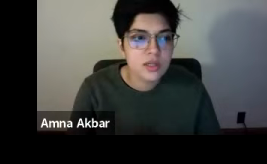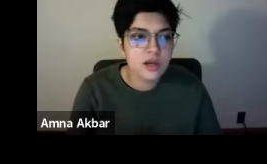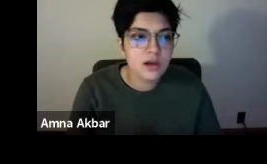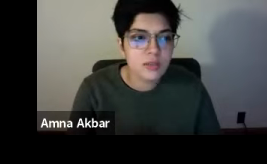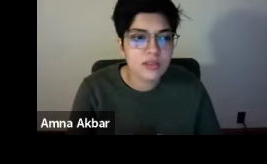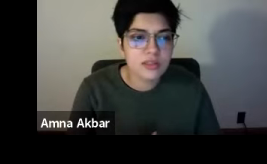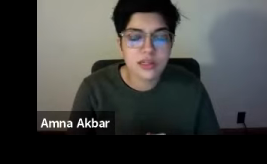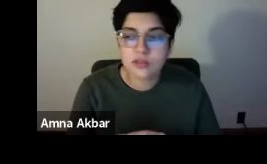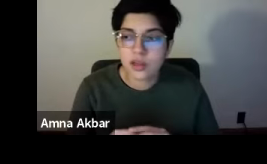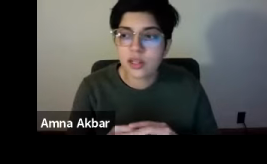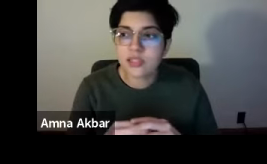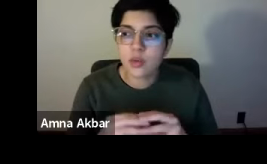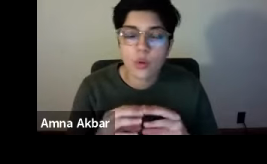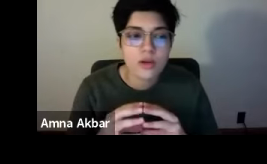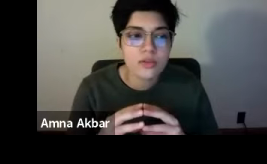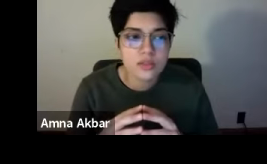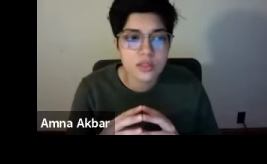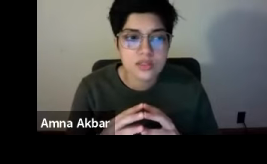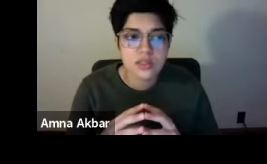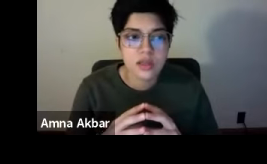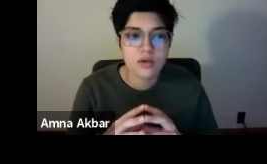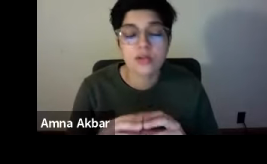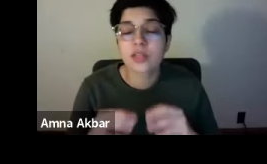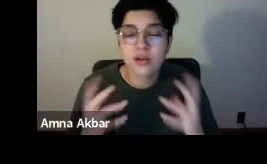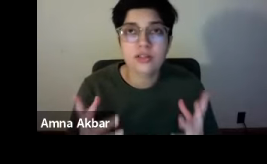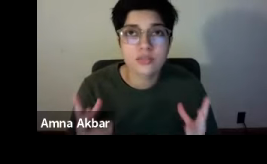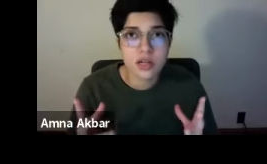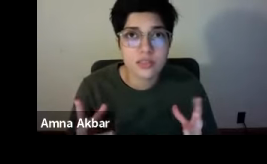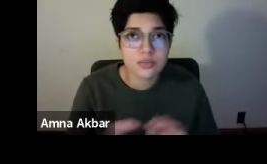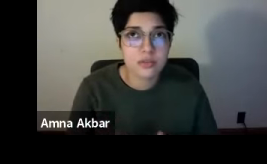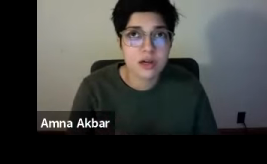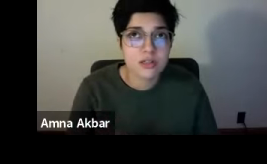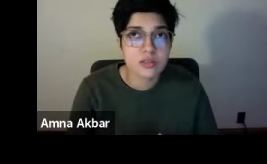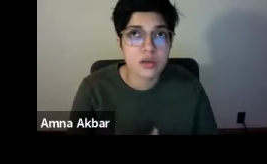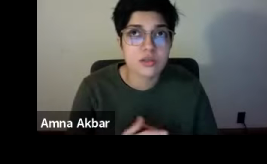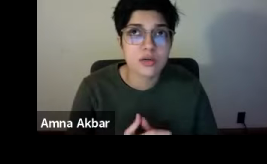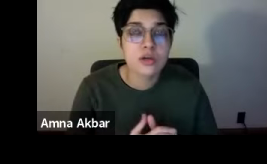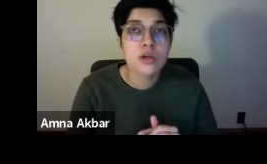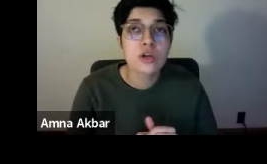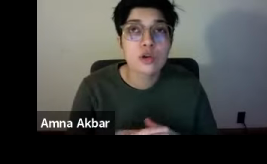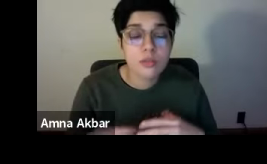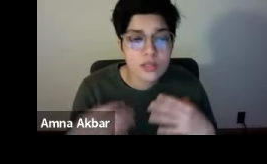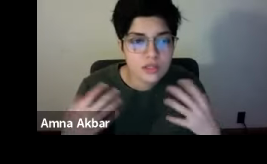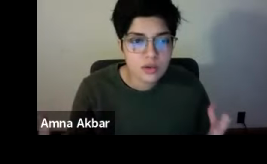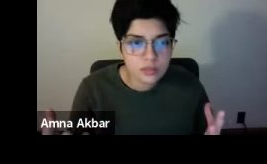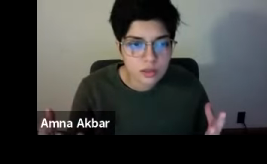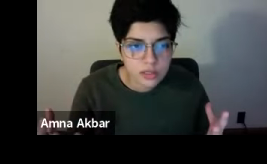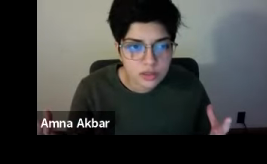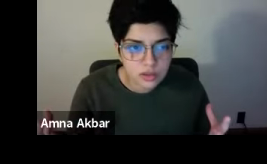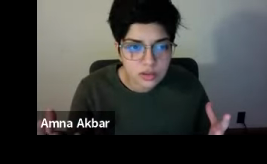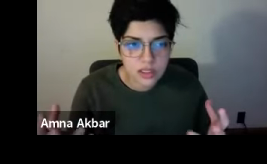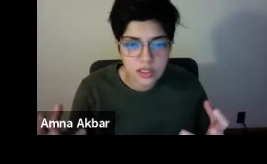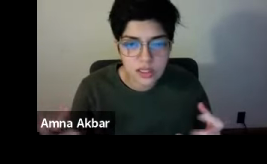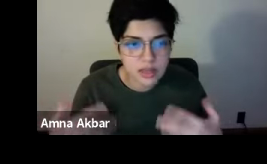vote these days, right? It's like one of those things is that, or the narrowness of the concept of democracy as well. So normally in US